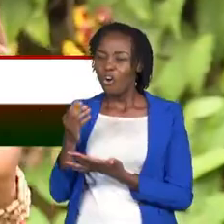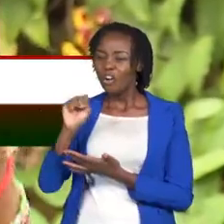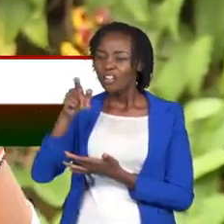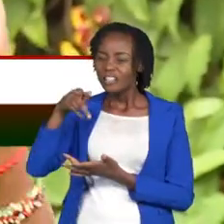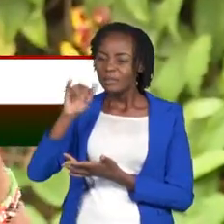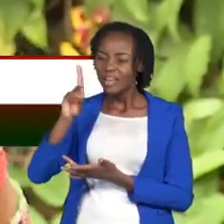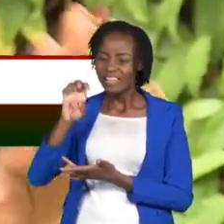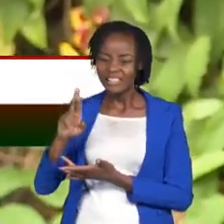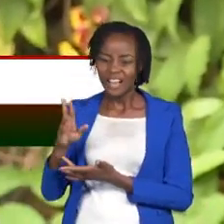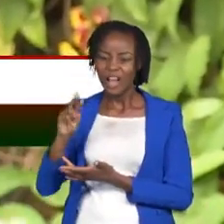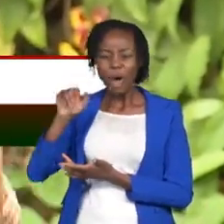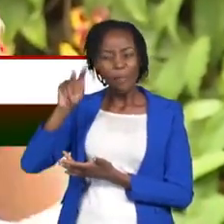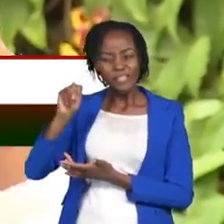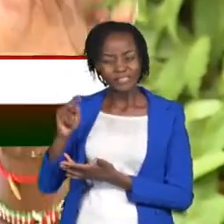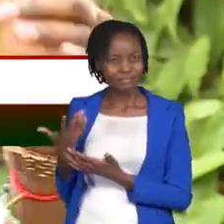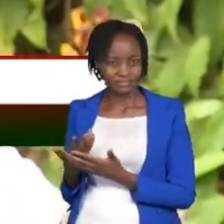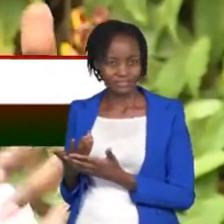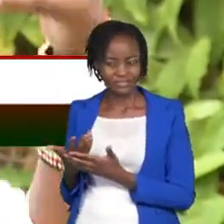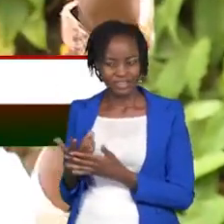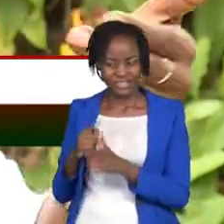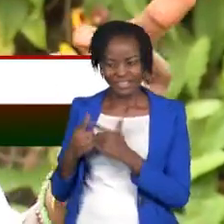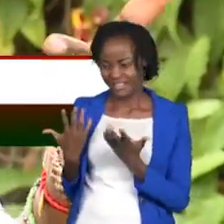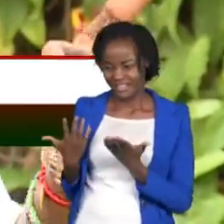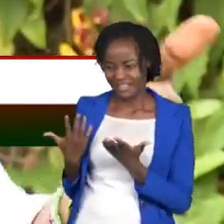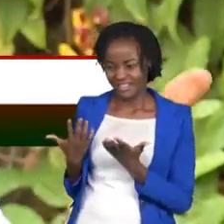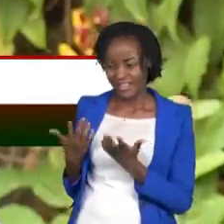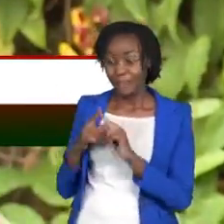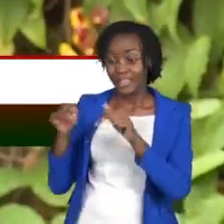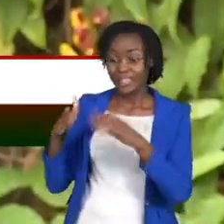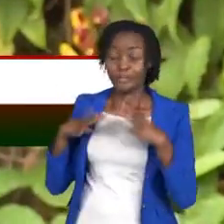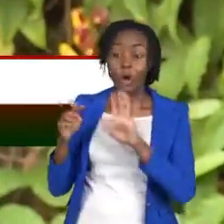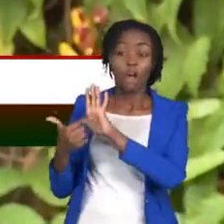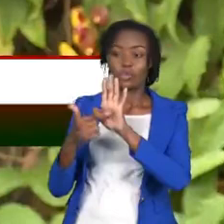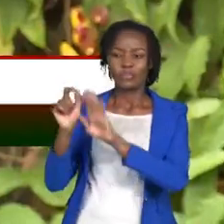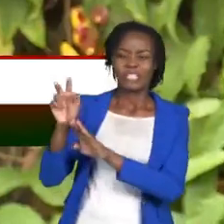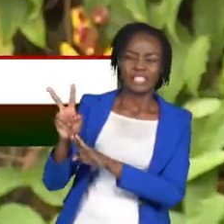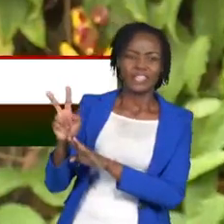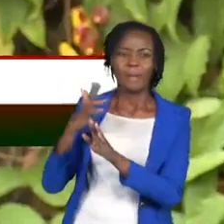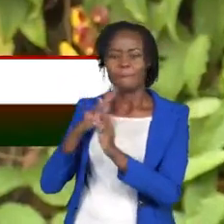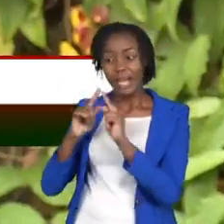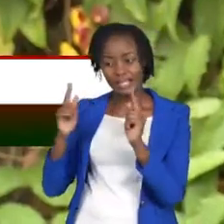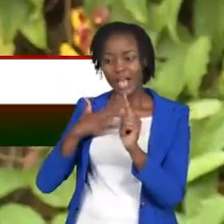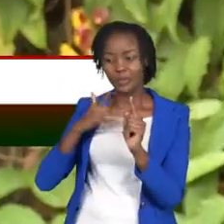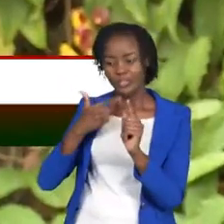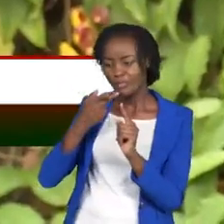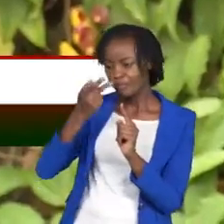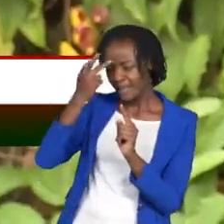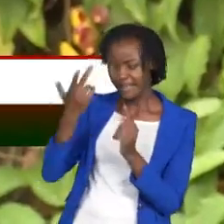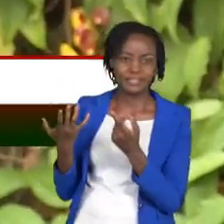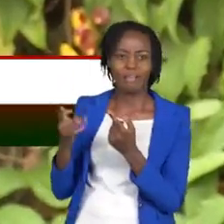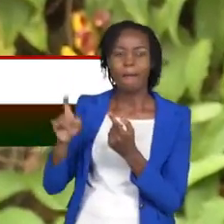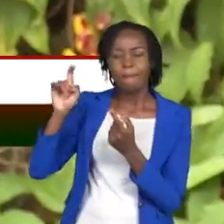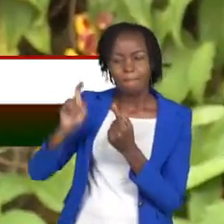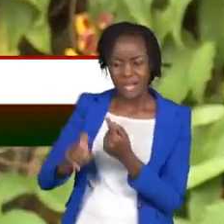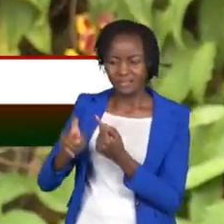the way, that's not like a real person, but this is somebody they have grown to know their superhero. We need also, as parents, as siblings, we need to